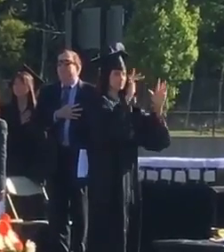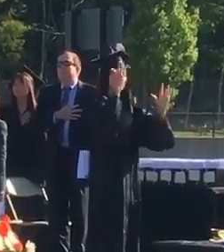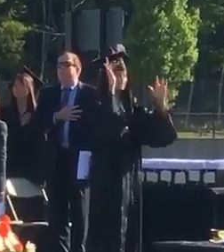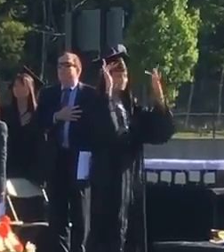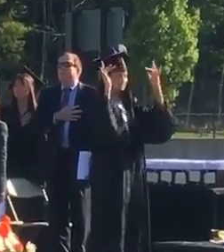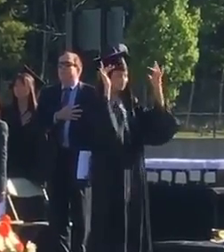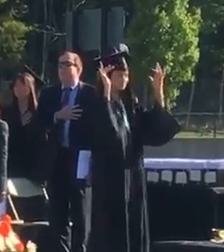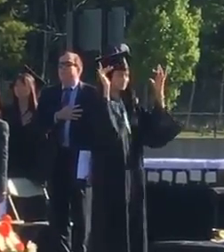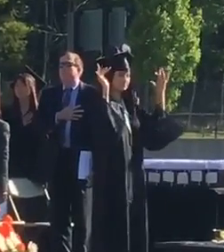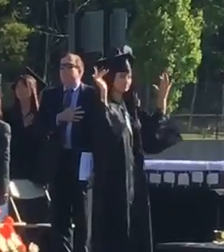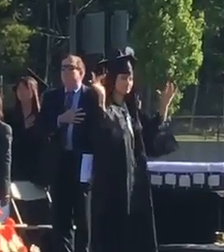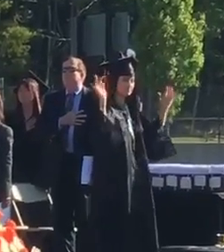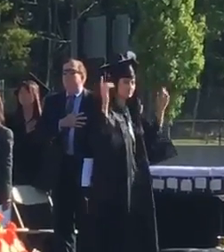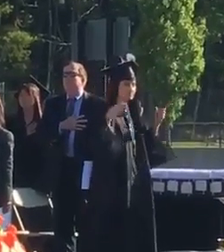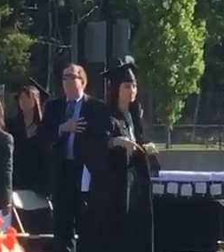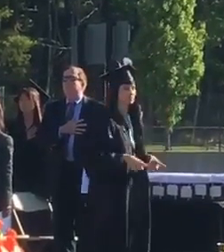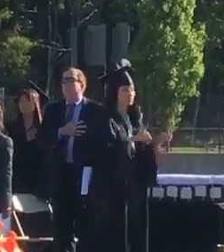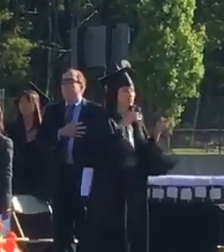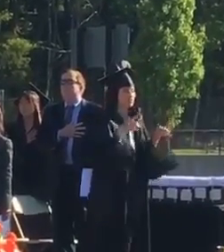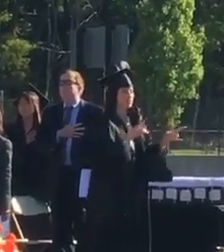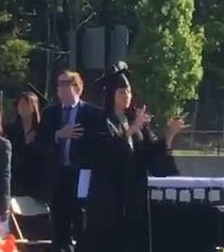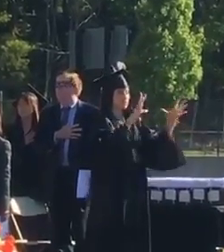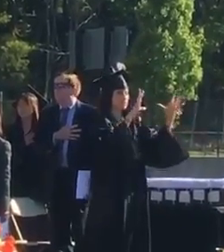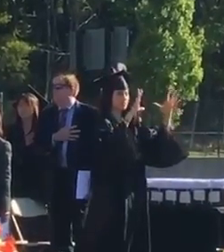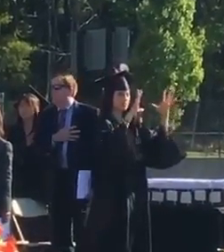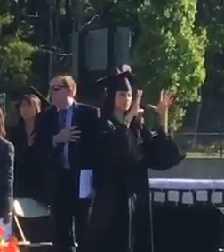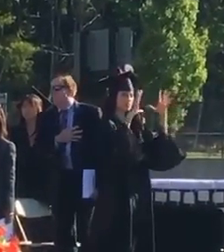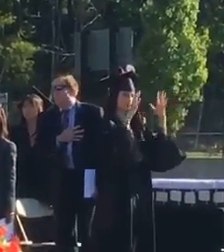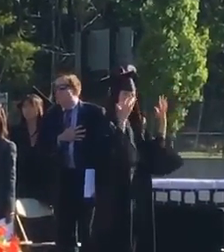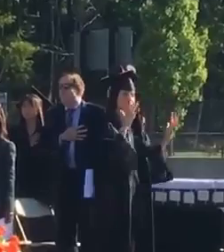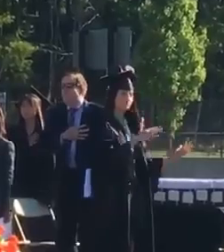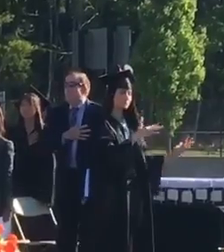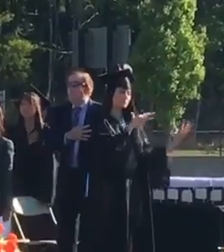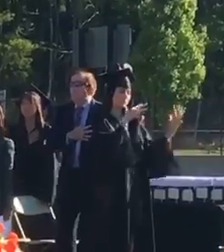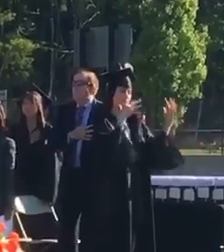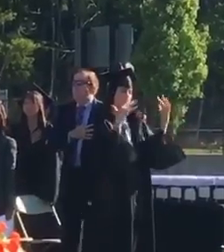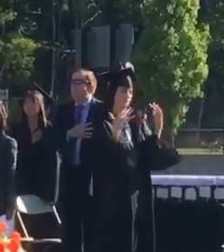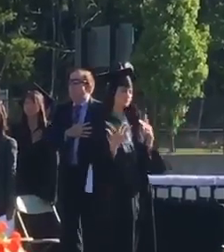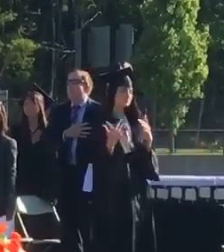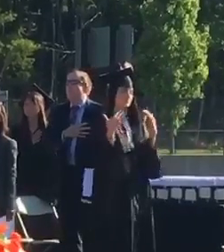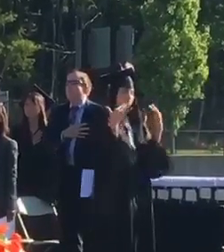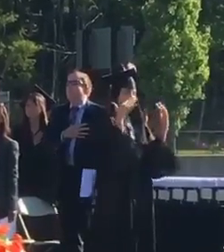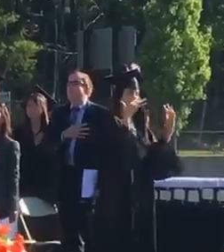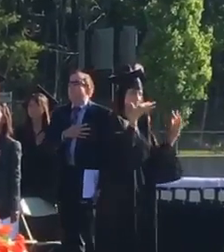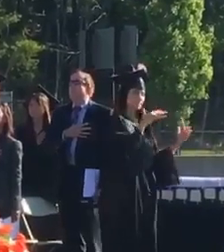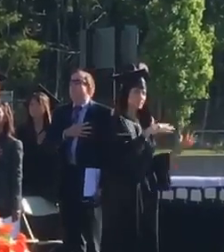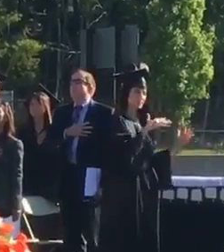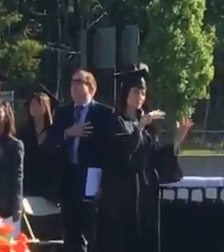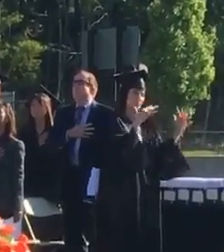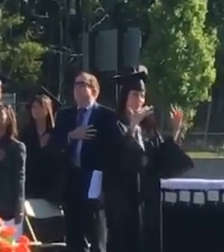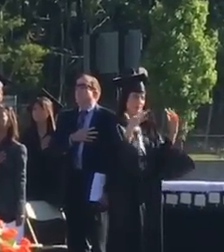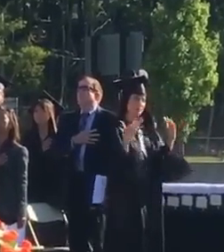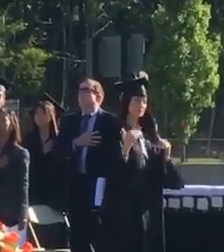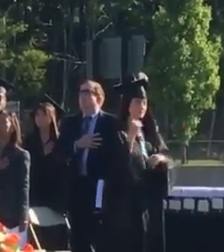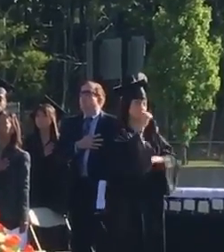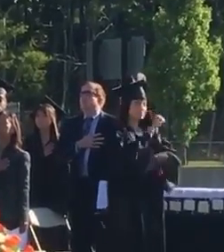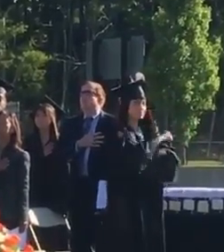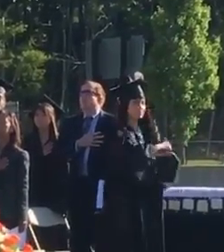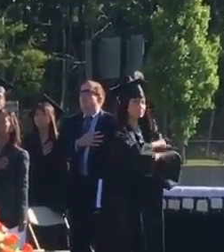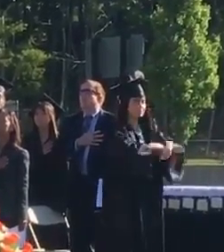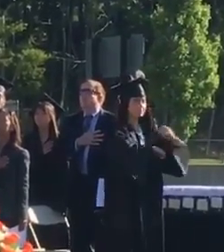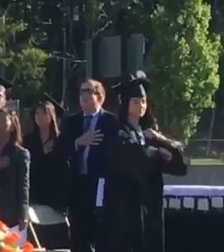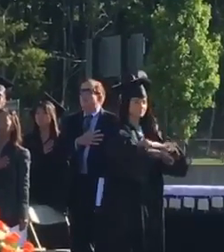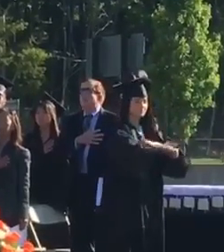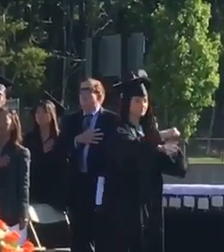stars through the perilous fight O'er the